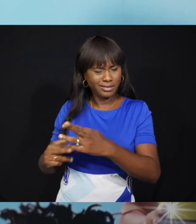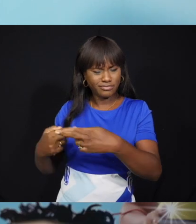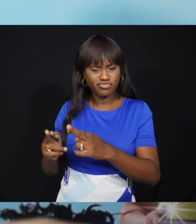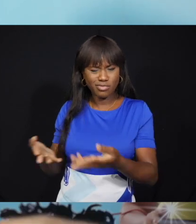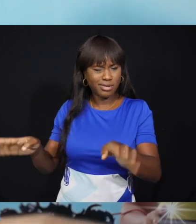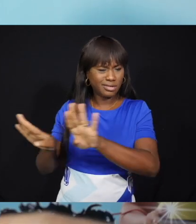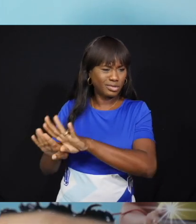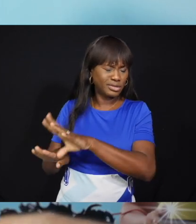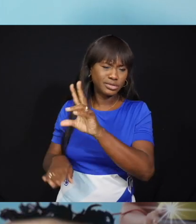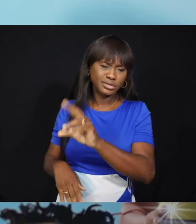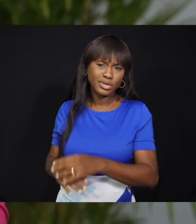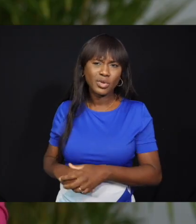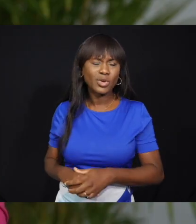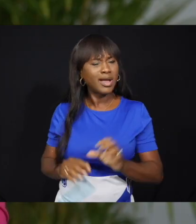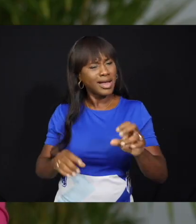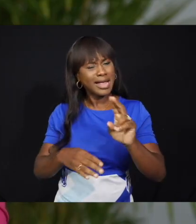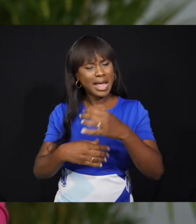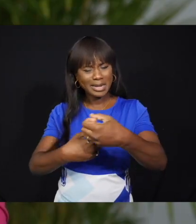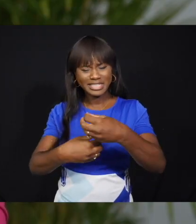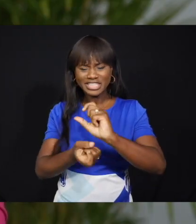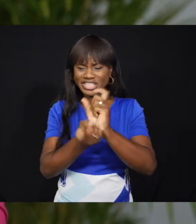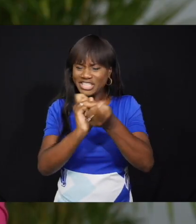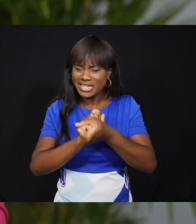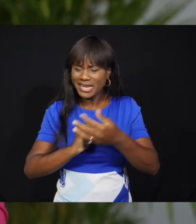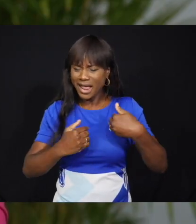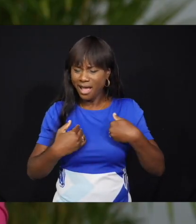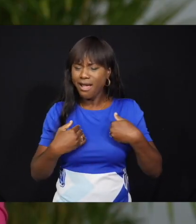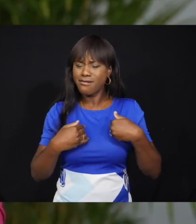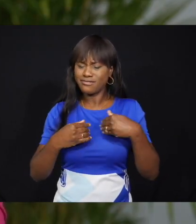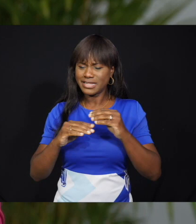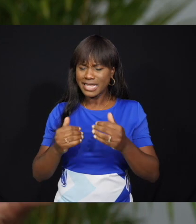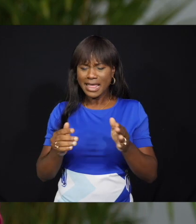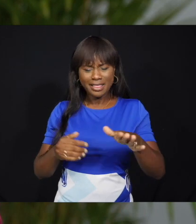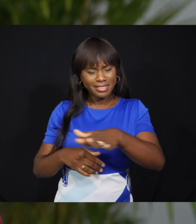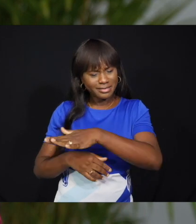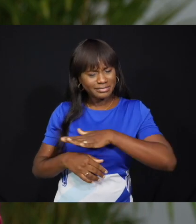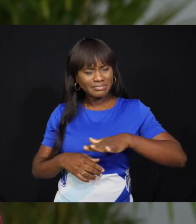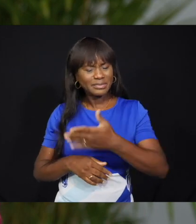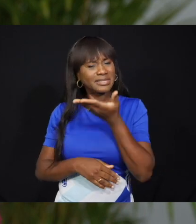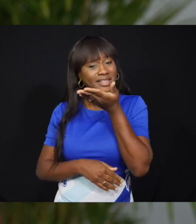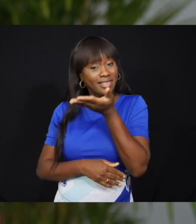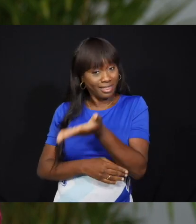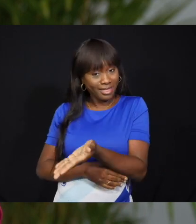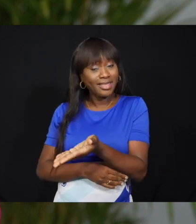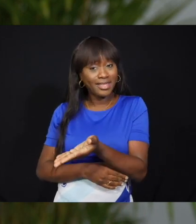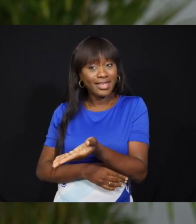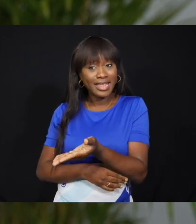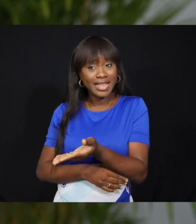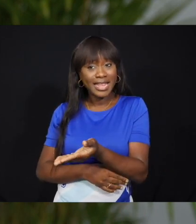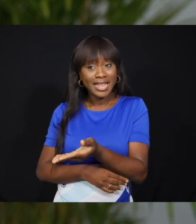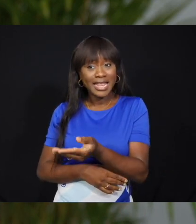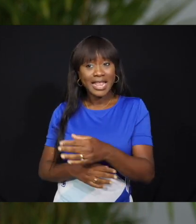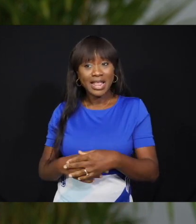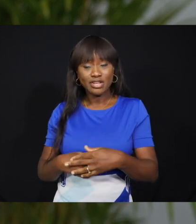telling seniors too to do. Some of them have a spare room that all they're doing is cleaning it, and then they close